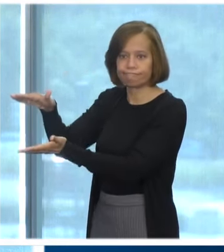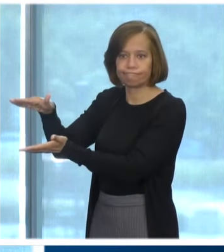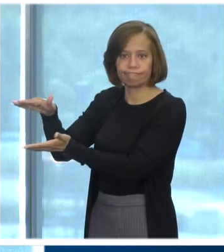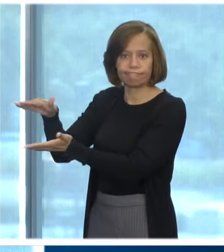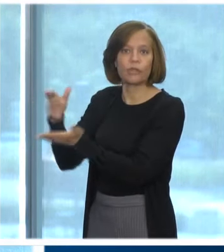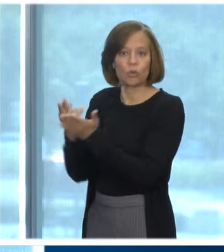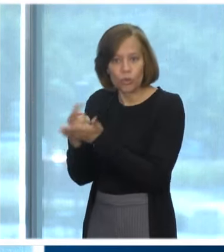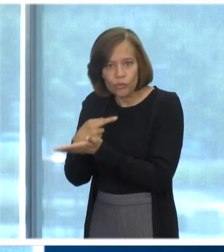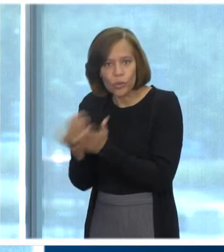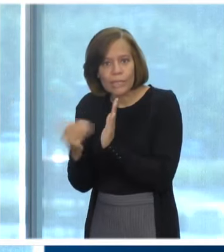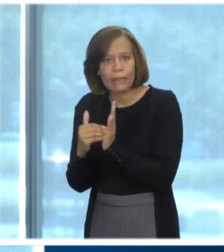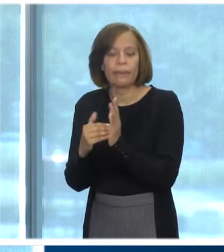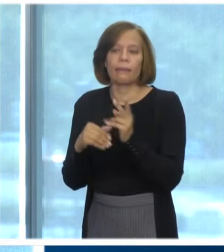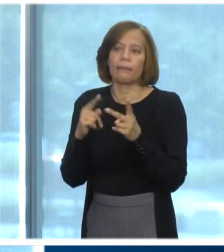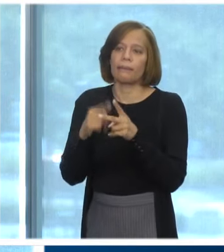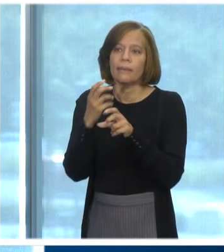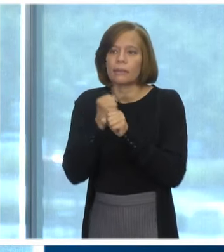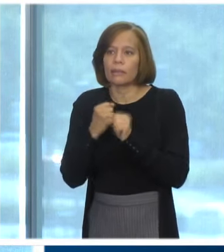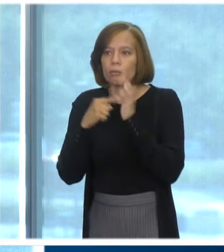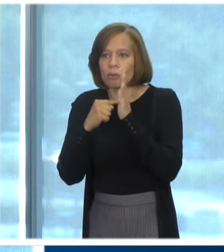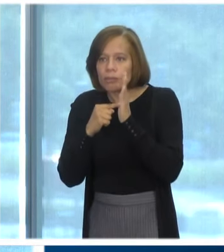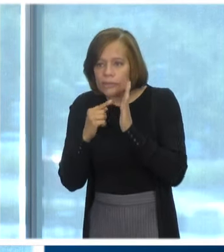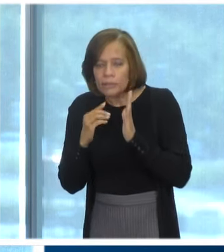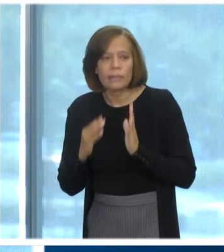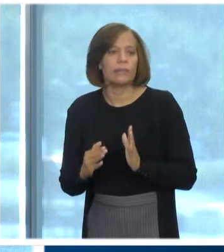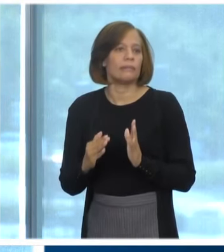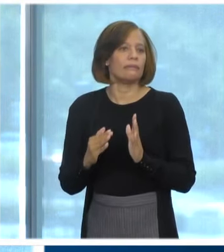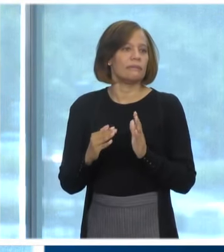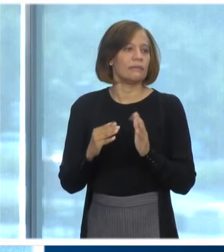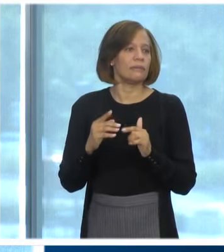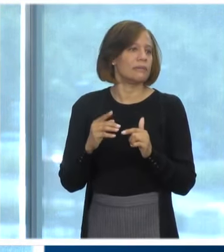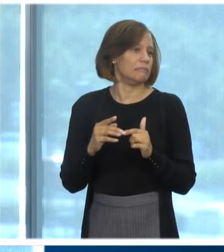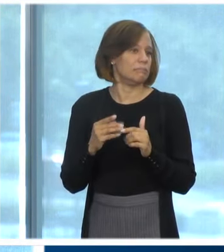to consult with a representative before continuing that interview.